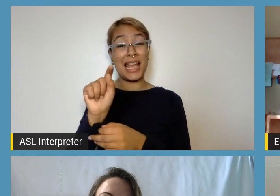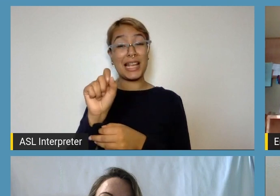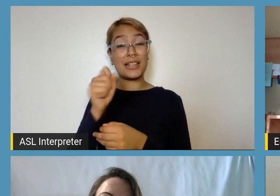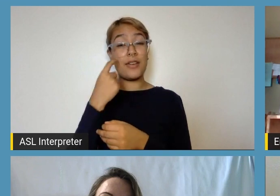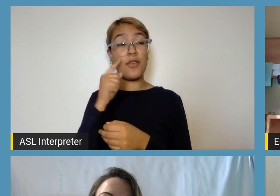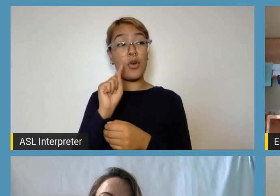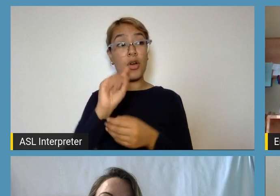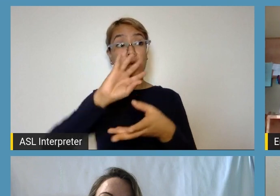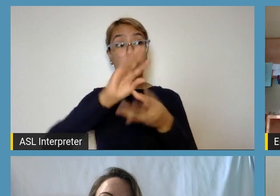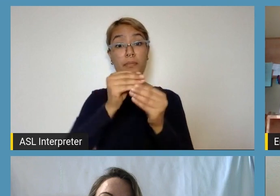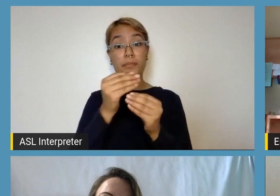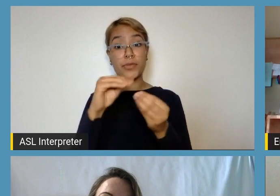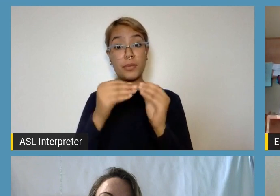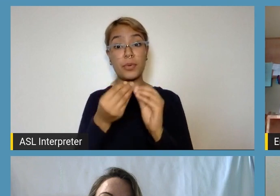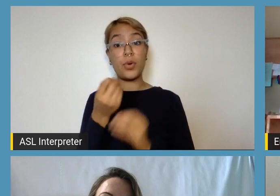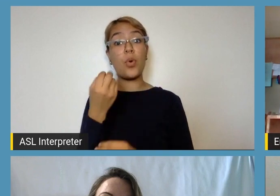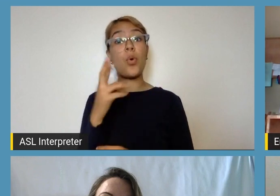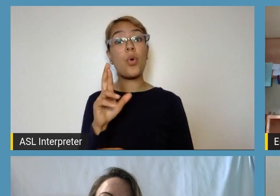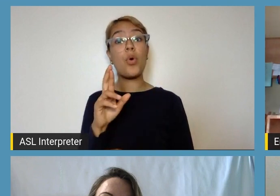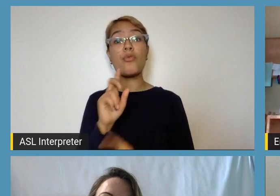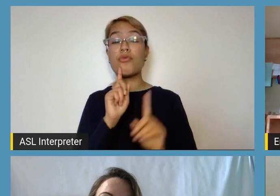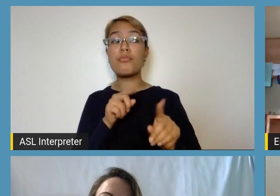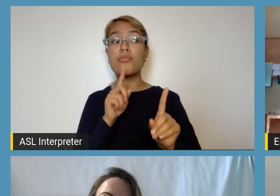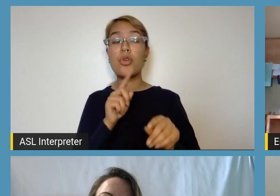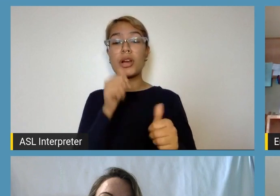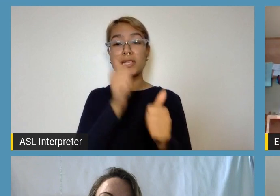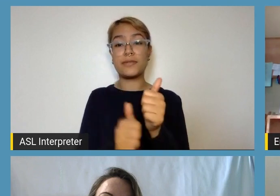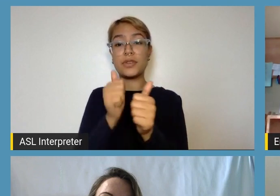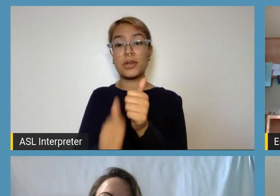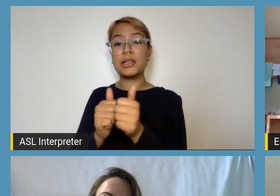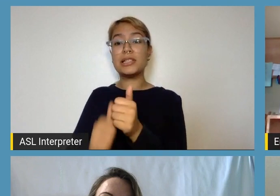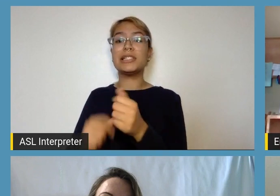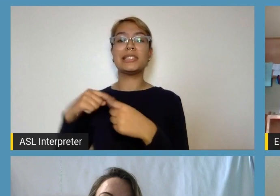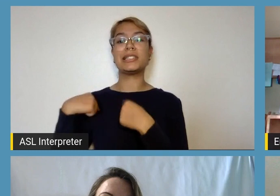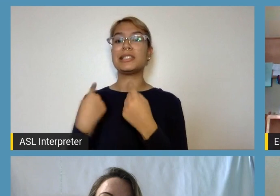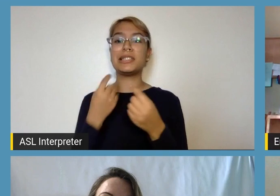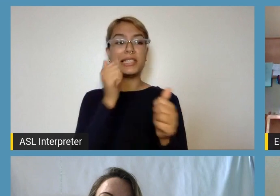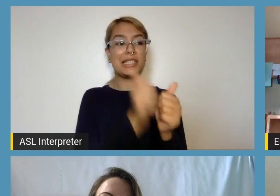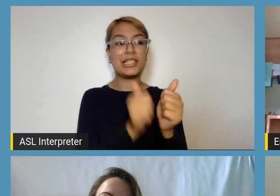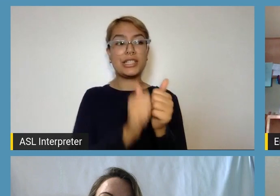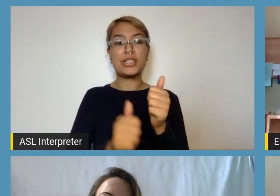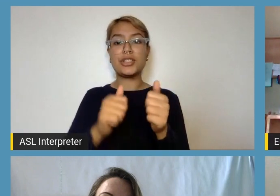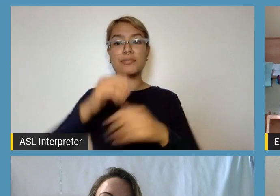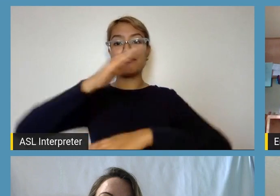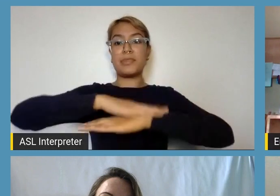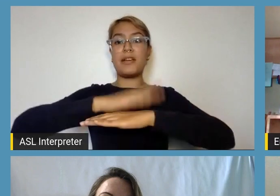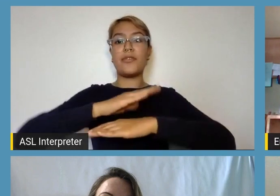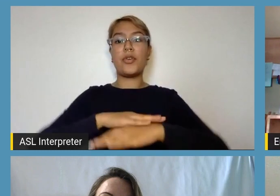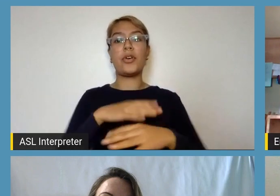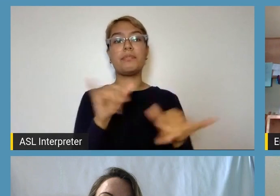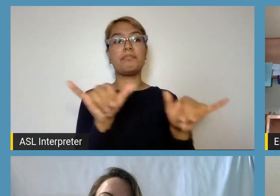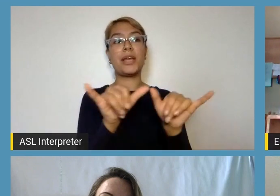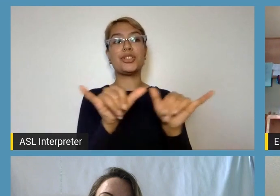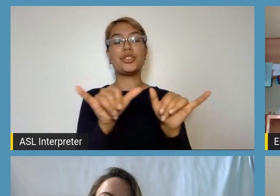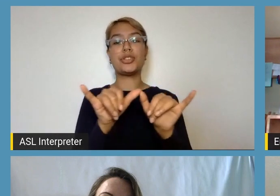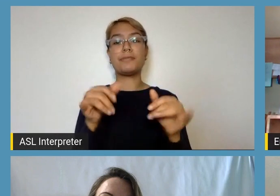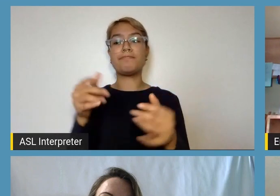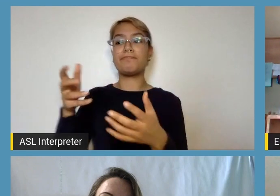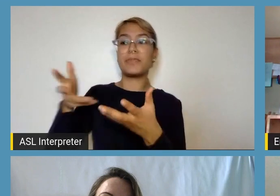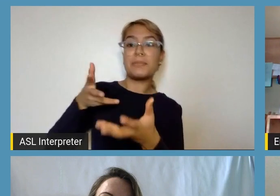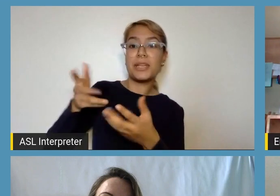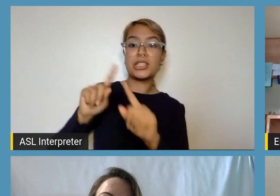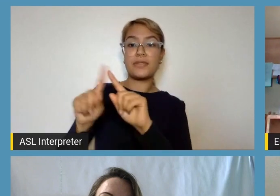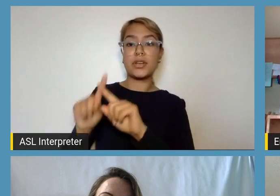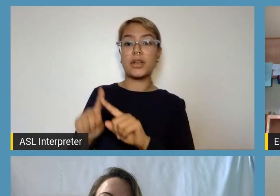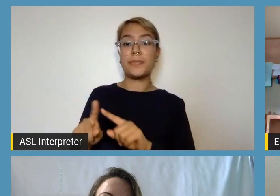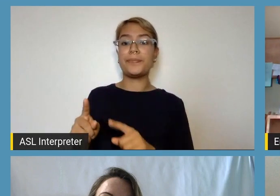number? Or do you always report them individually since each platform measures engagements differently? So we don't